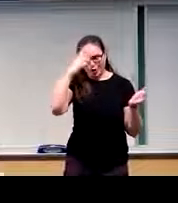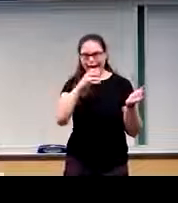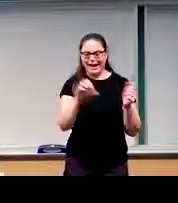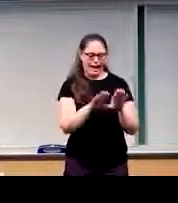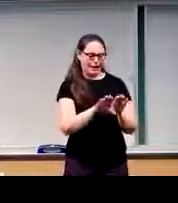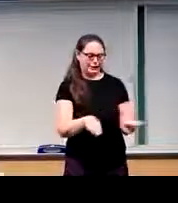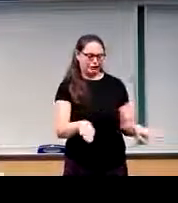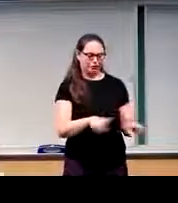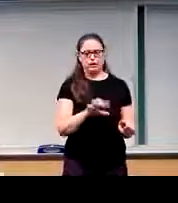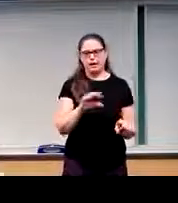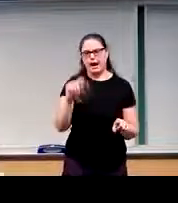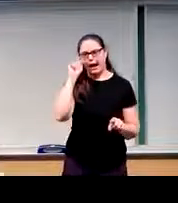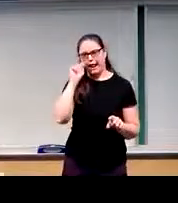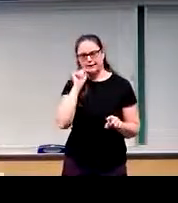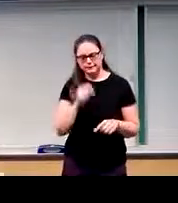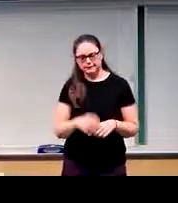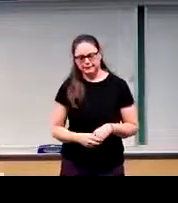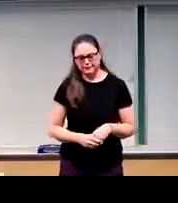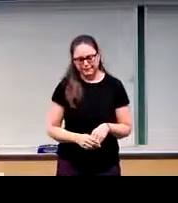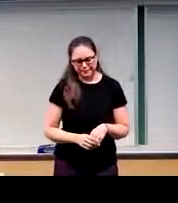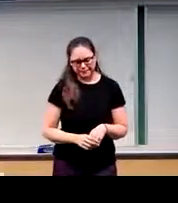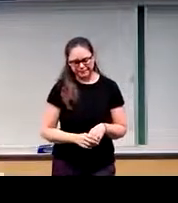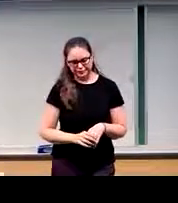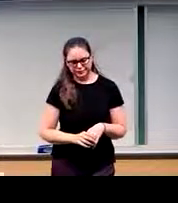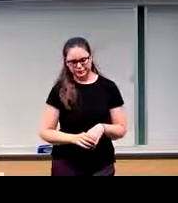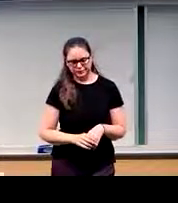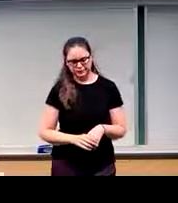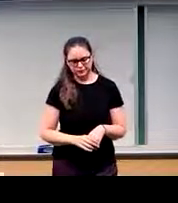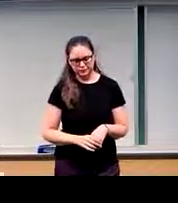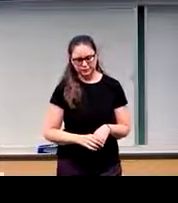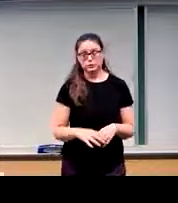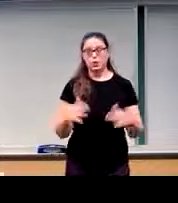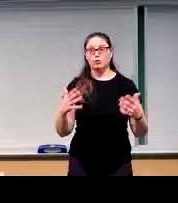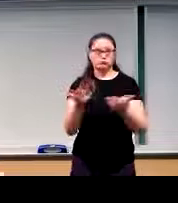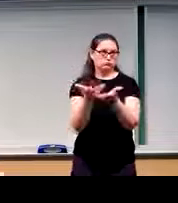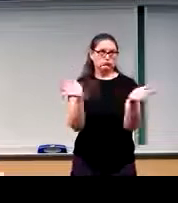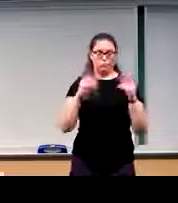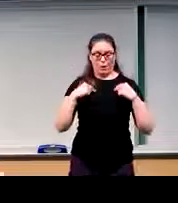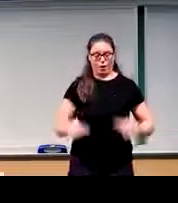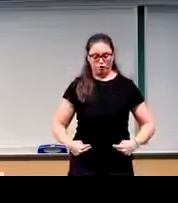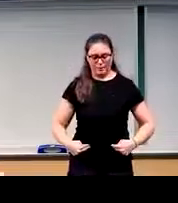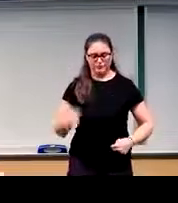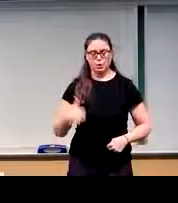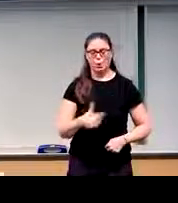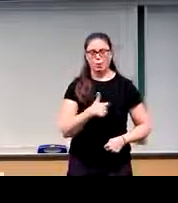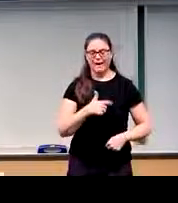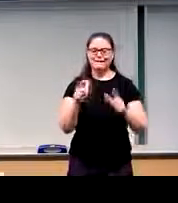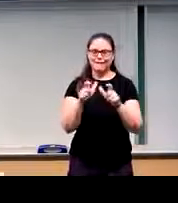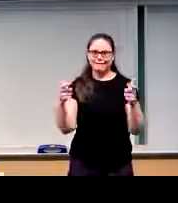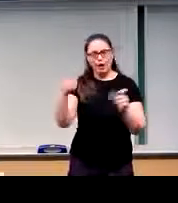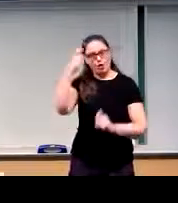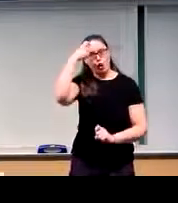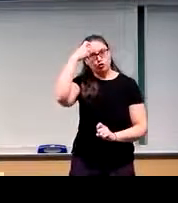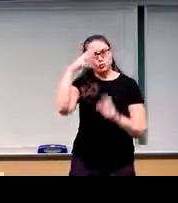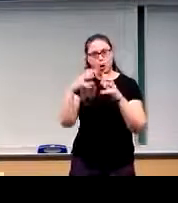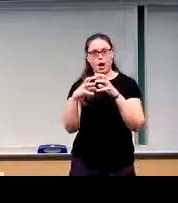children and adolescents. So as humans, we have large brains,